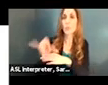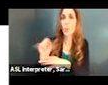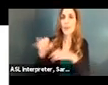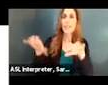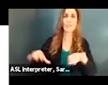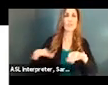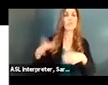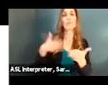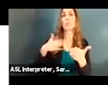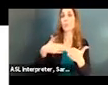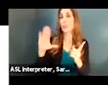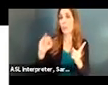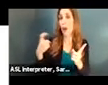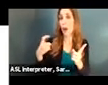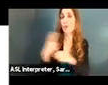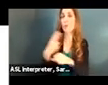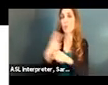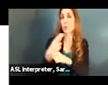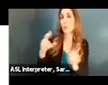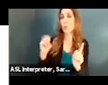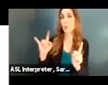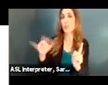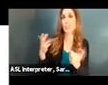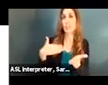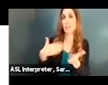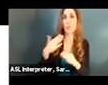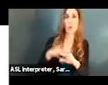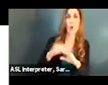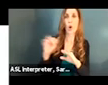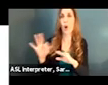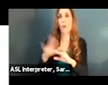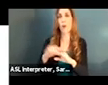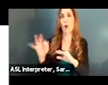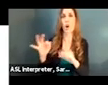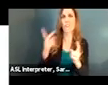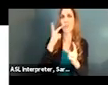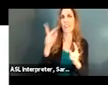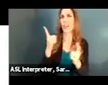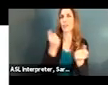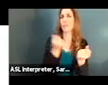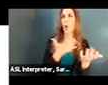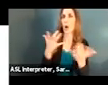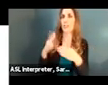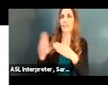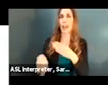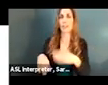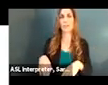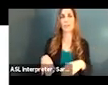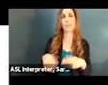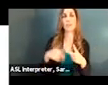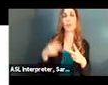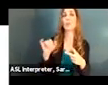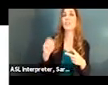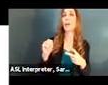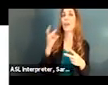top left, where you can use switches to turn music on and off, a great cause and effect switch use. The Prisma light, same thing on the top